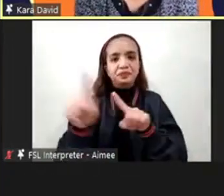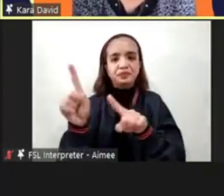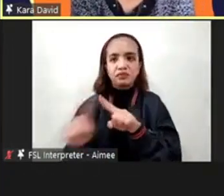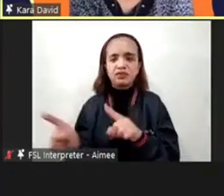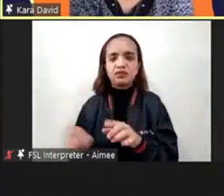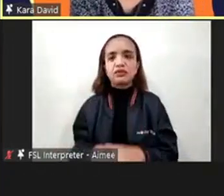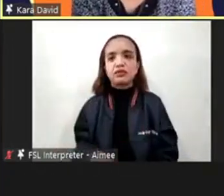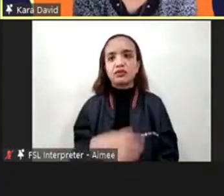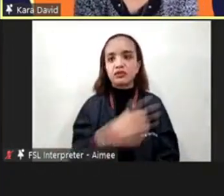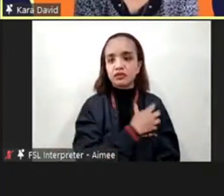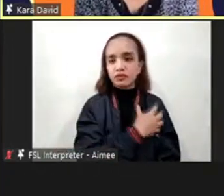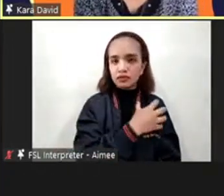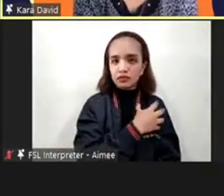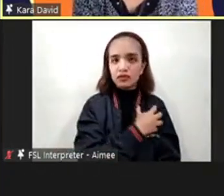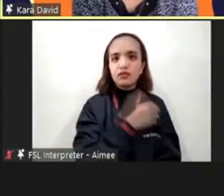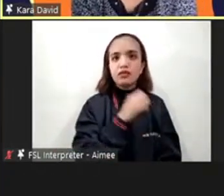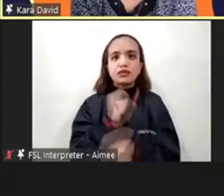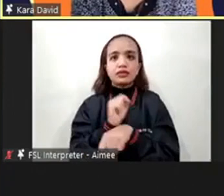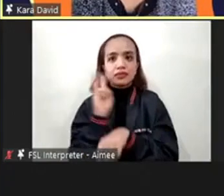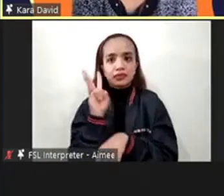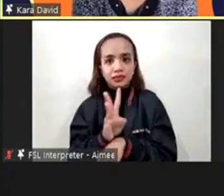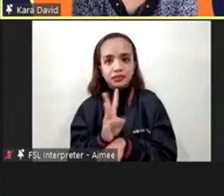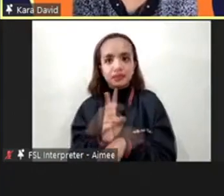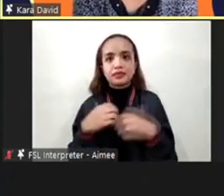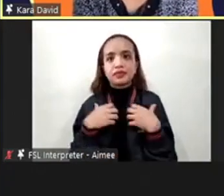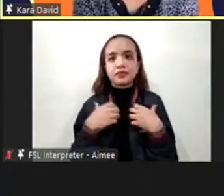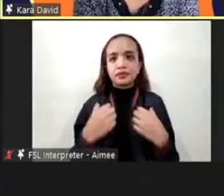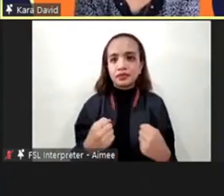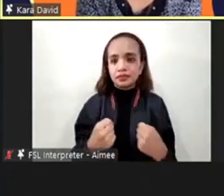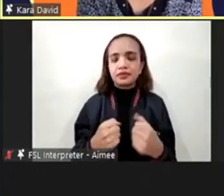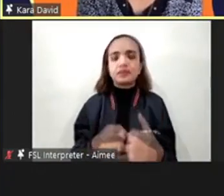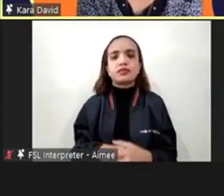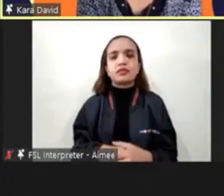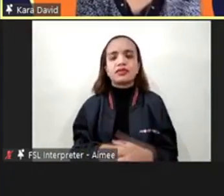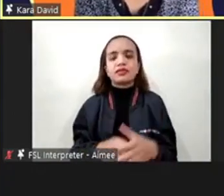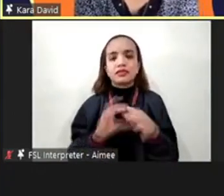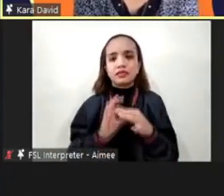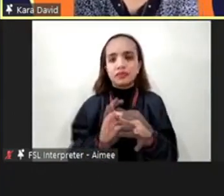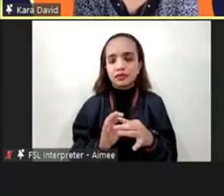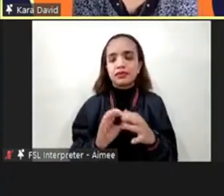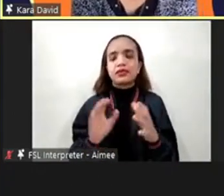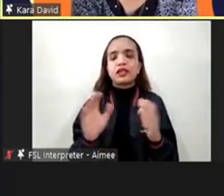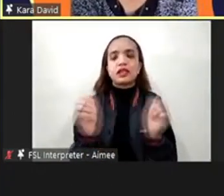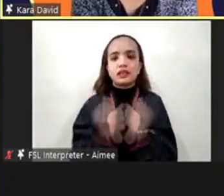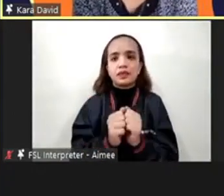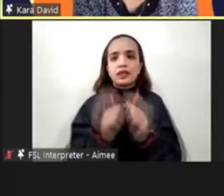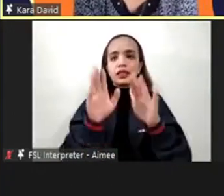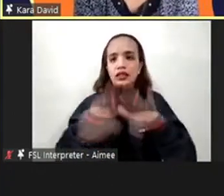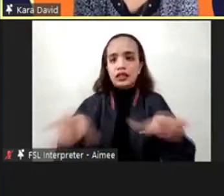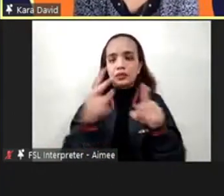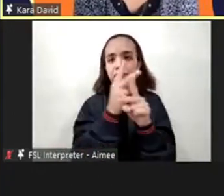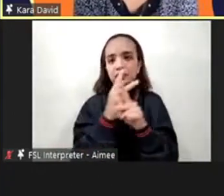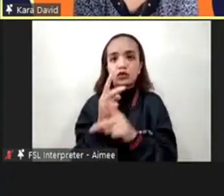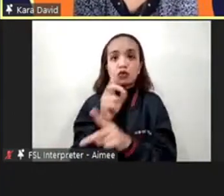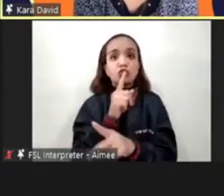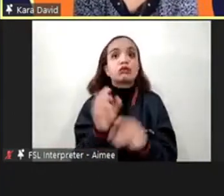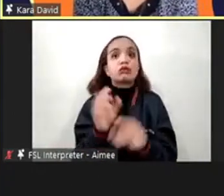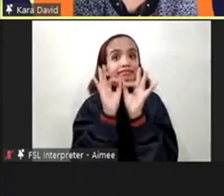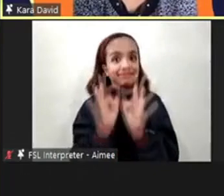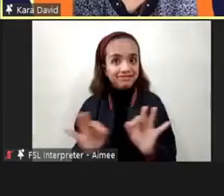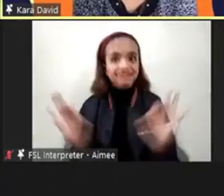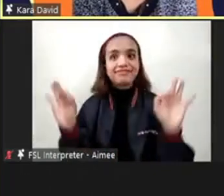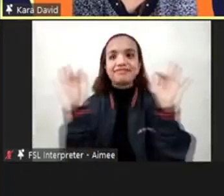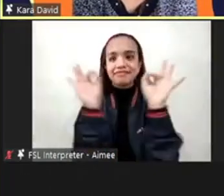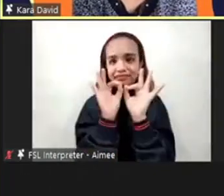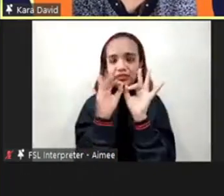police, social workers, health workers, mga kawani ng child protection network sa buong bansa. Very, very important din yan. At gaya nga na